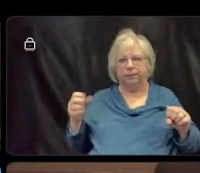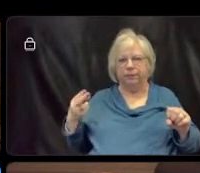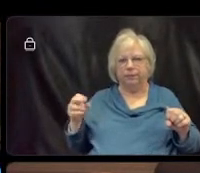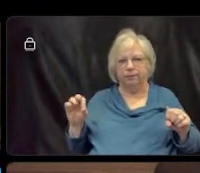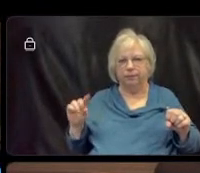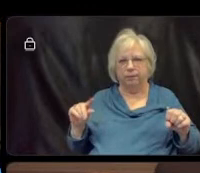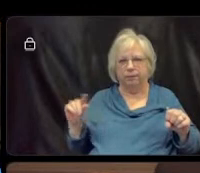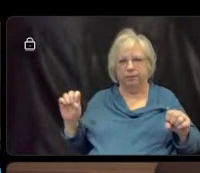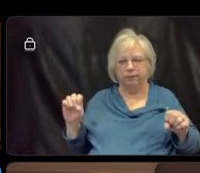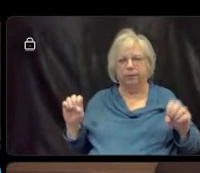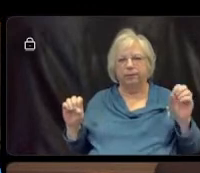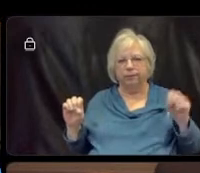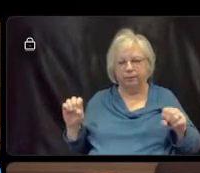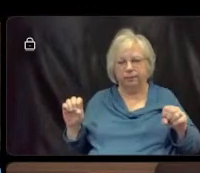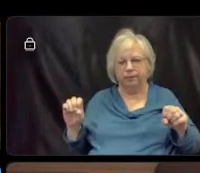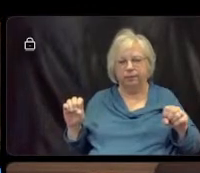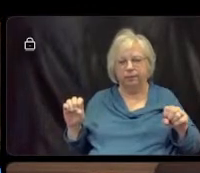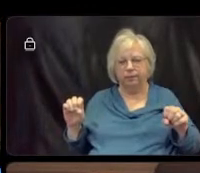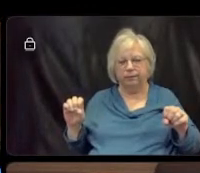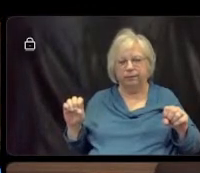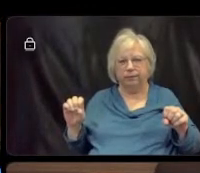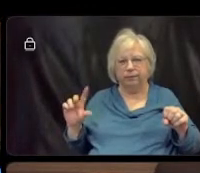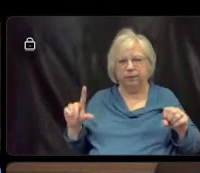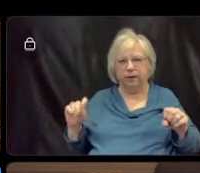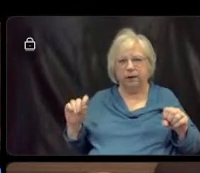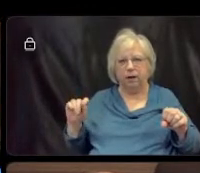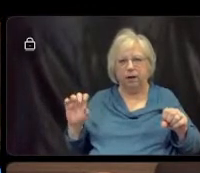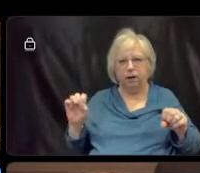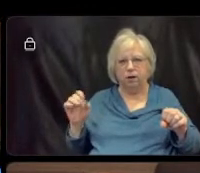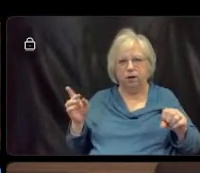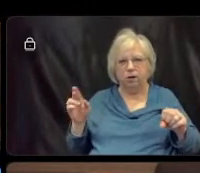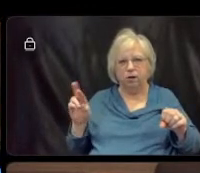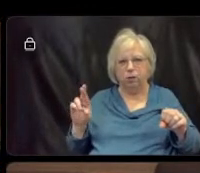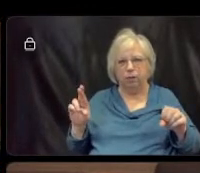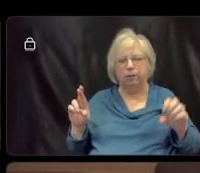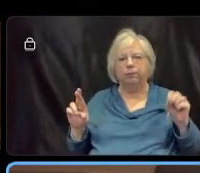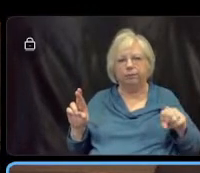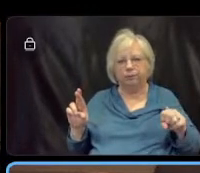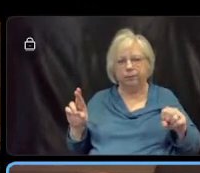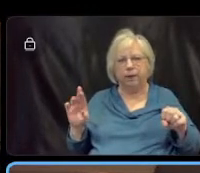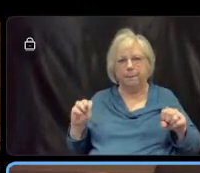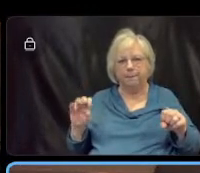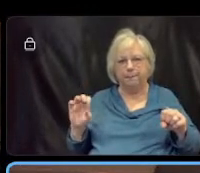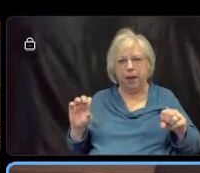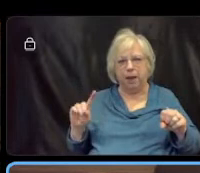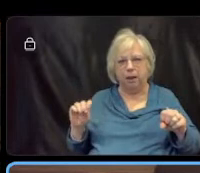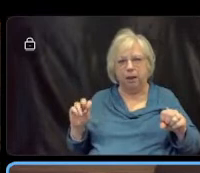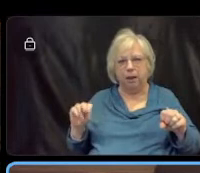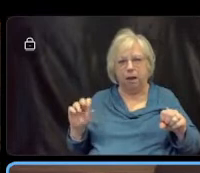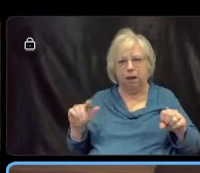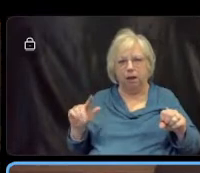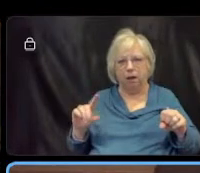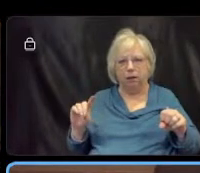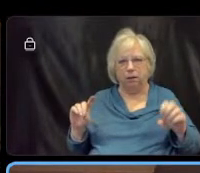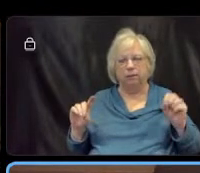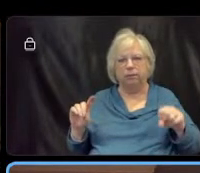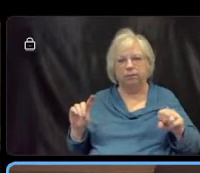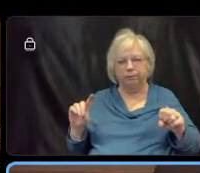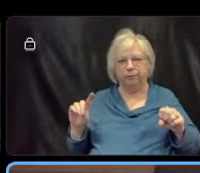Hodge. Yes. Couture. Yes. McDonald.